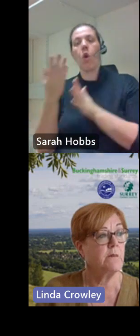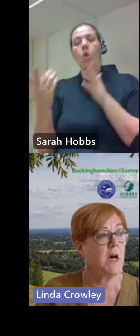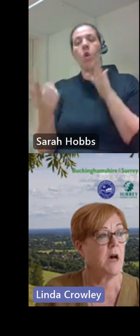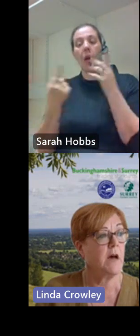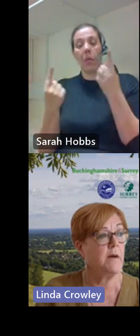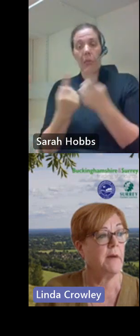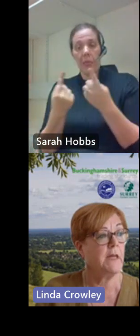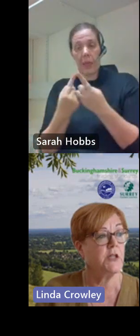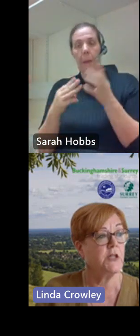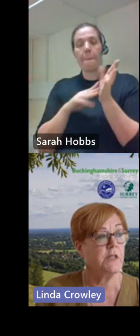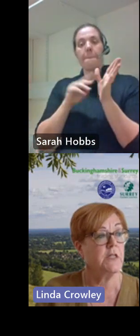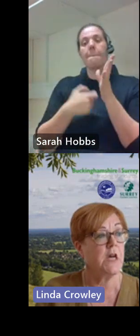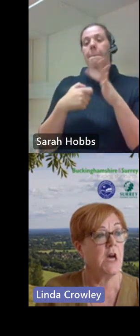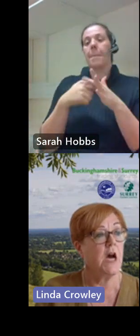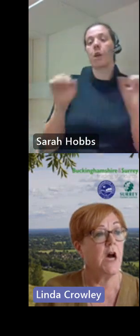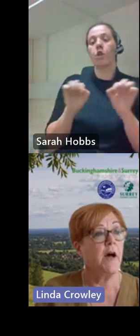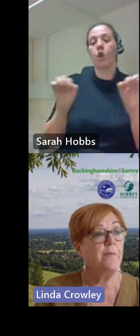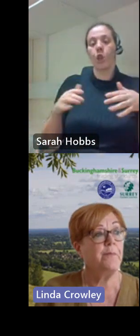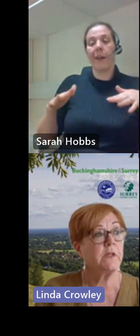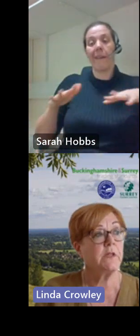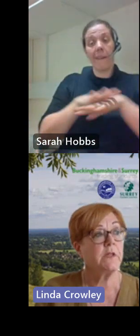hasn't mentioned.